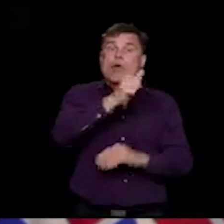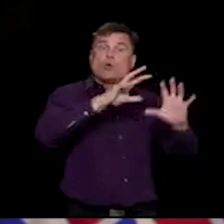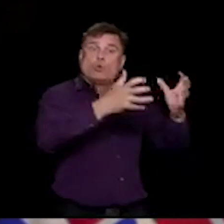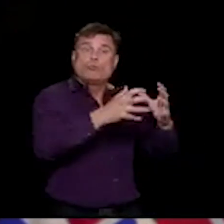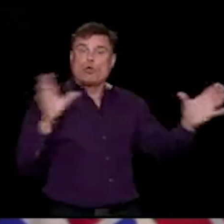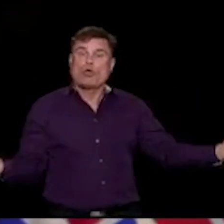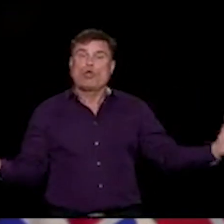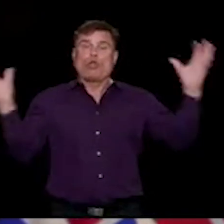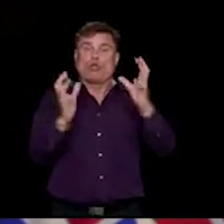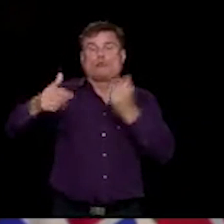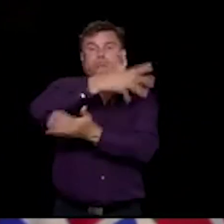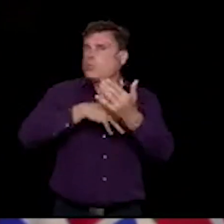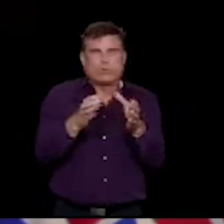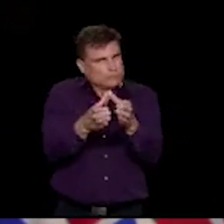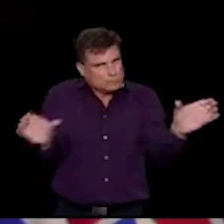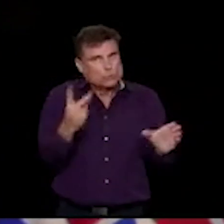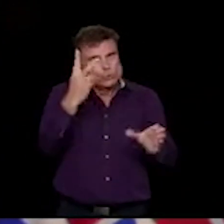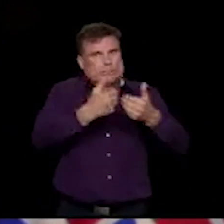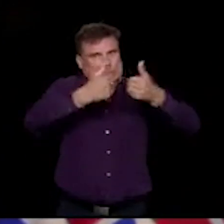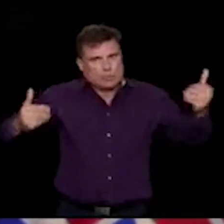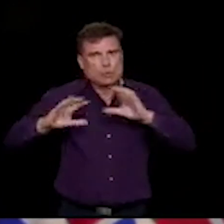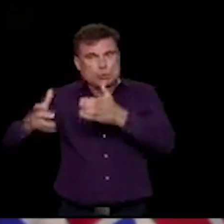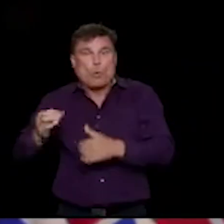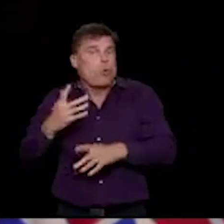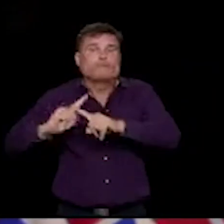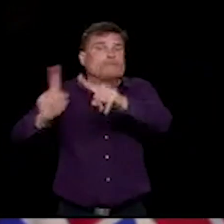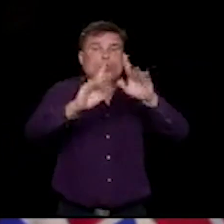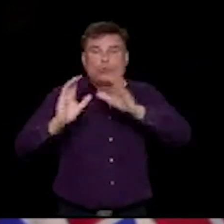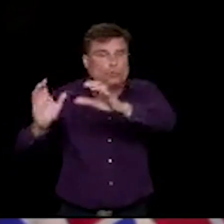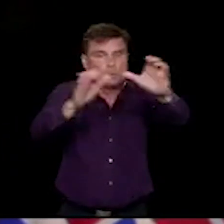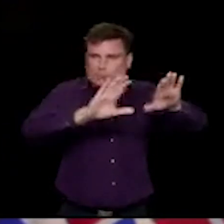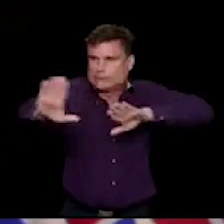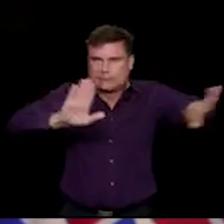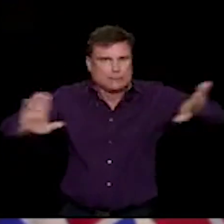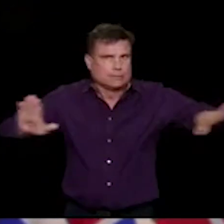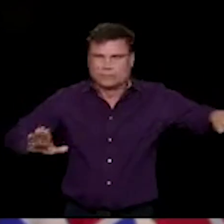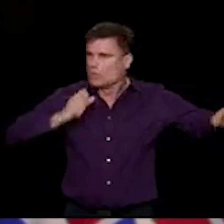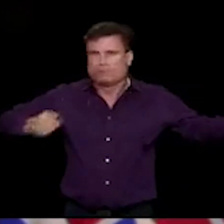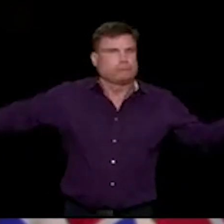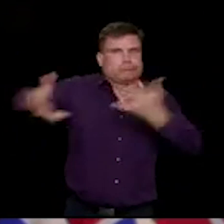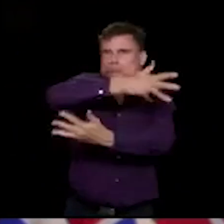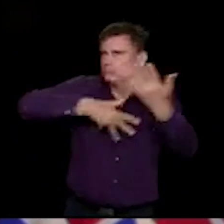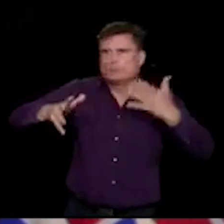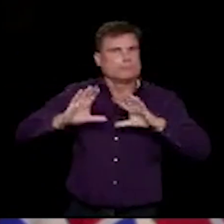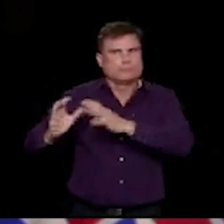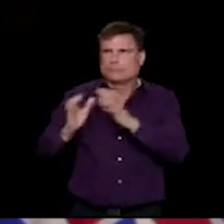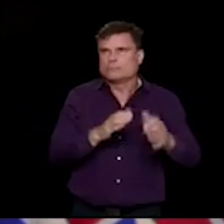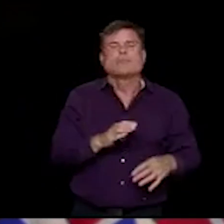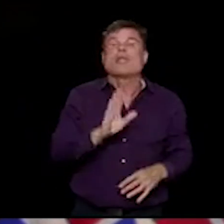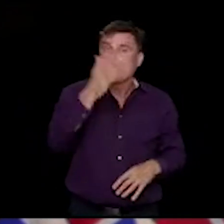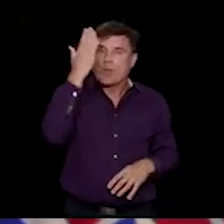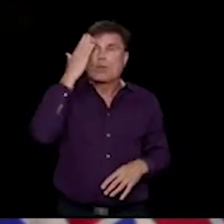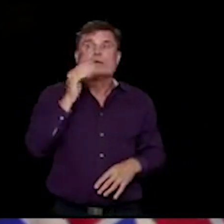negate the physical distancing. What it says is we know that we can't always maintain physical distance at